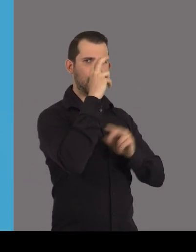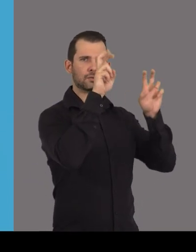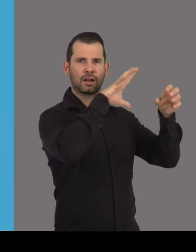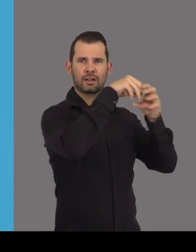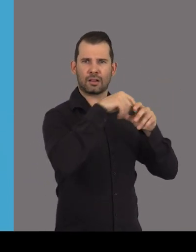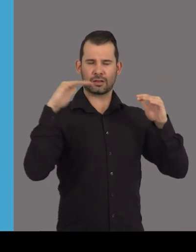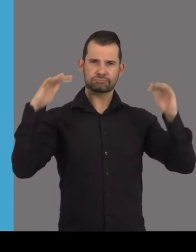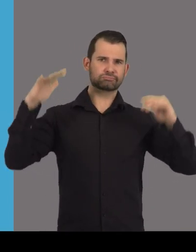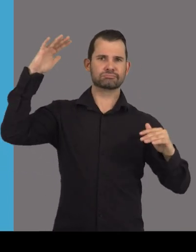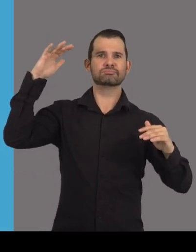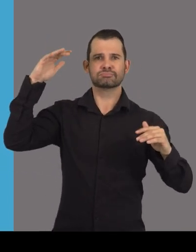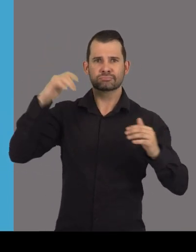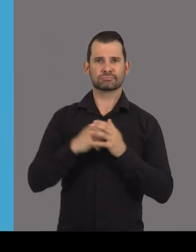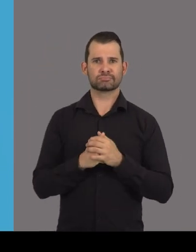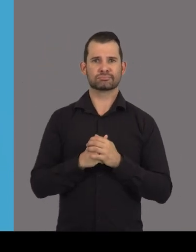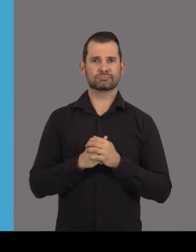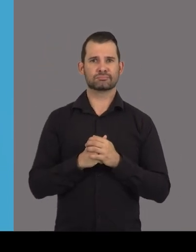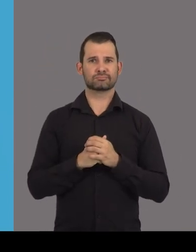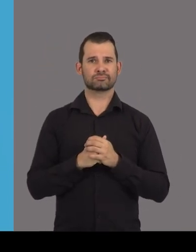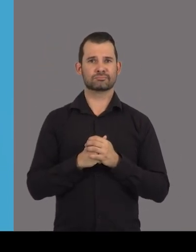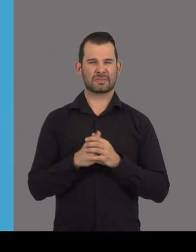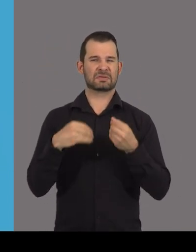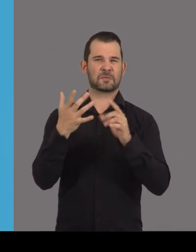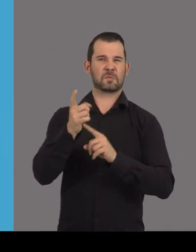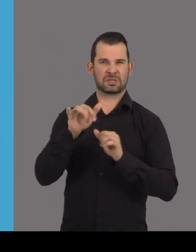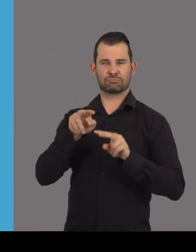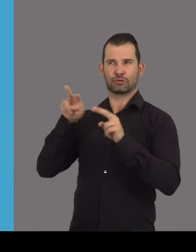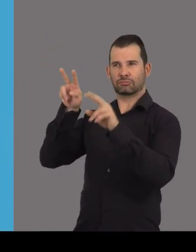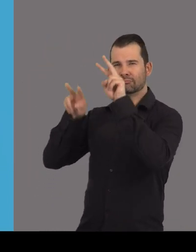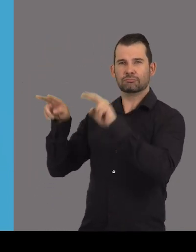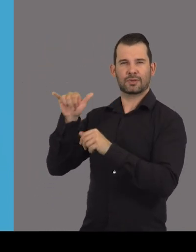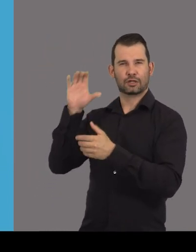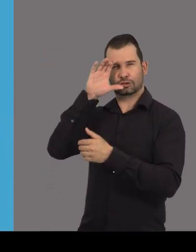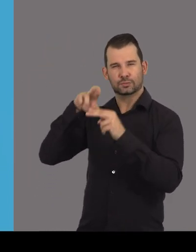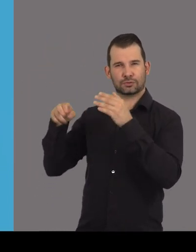title. I'll give you a moment to look at the search results.